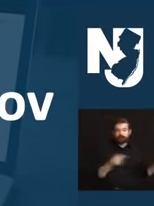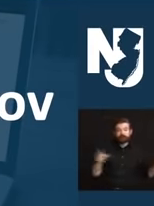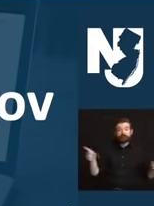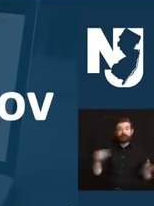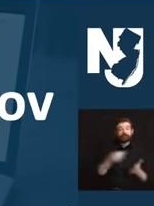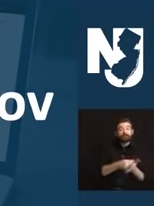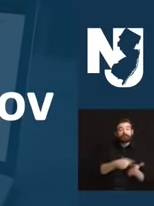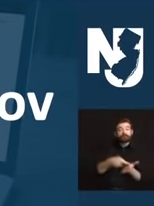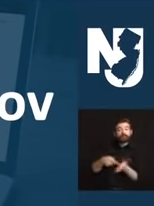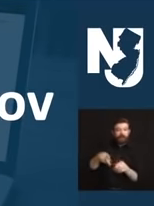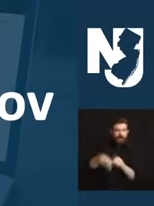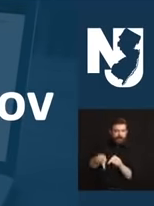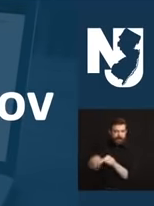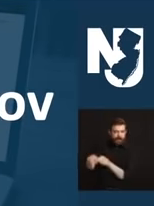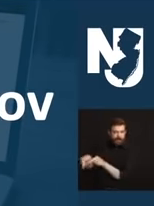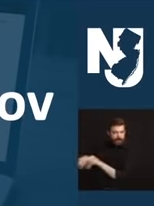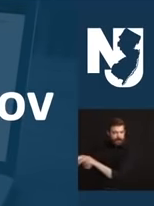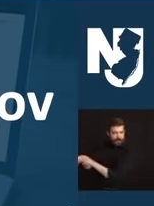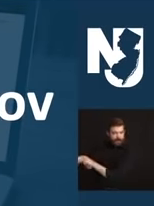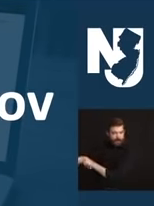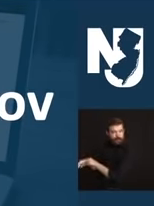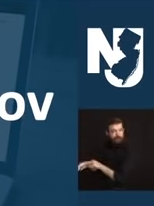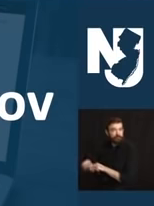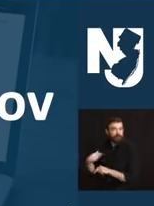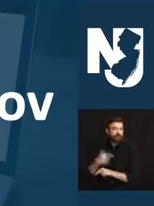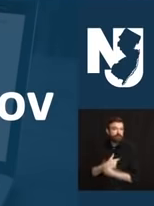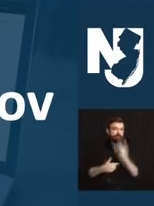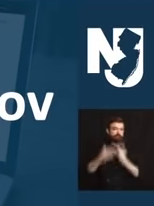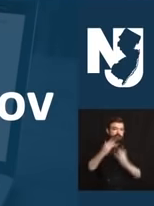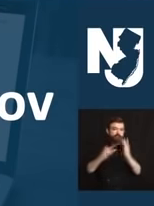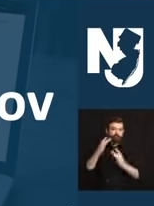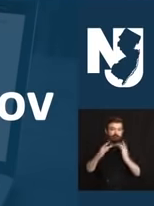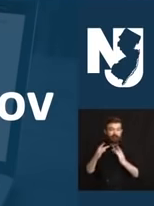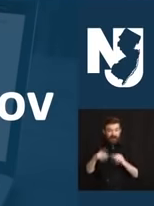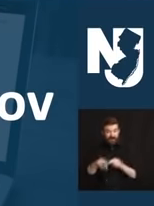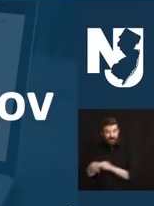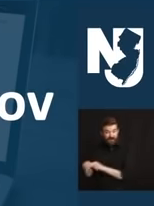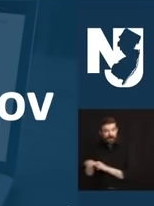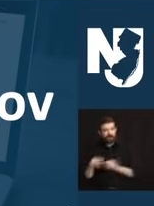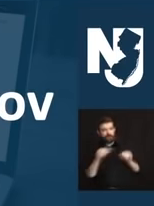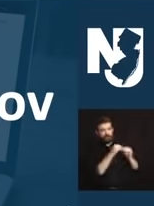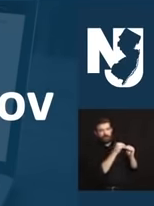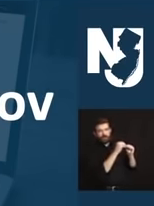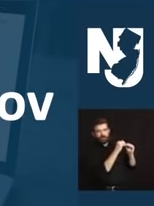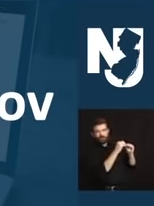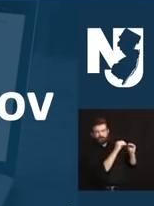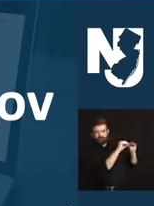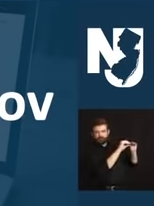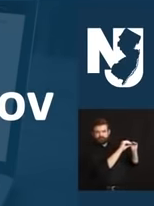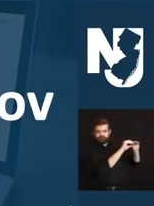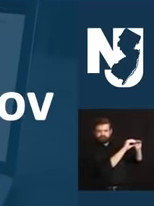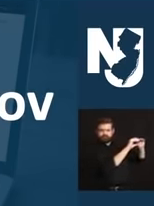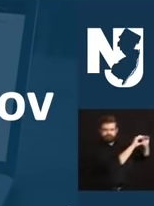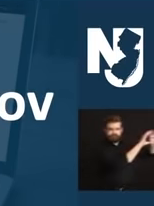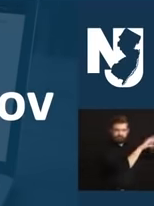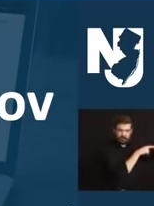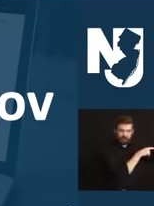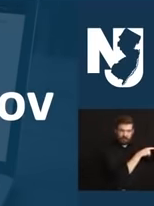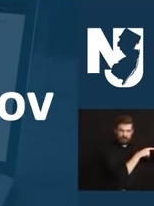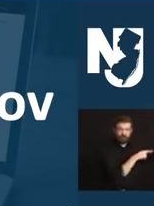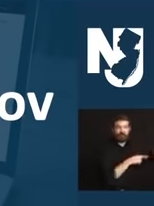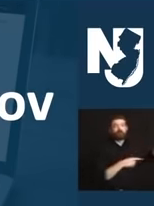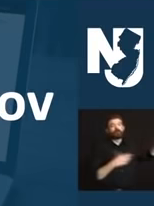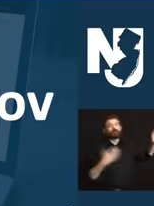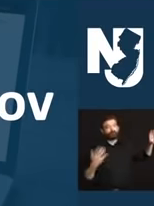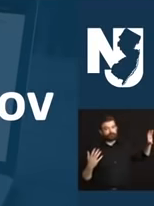next 91 days, absent greater financial flexibility, they will pale in comparison to those which